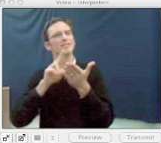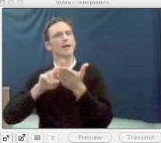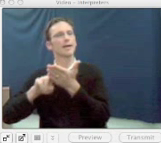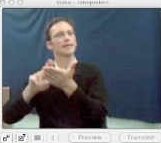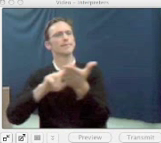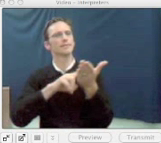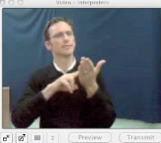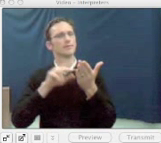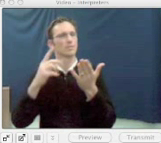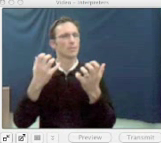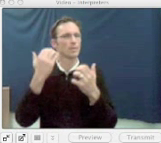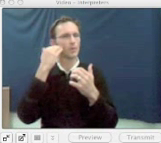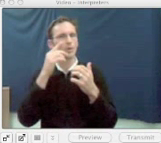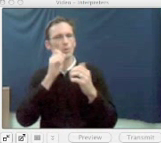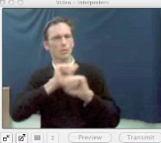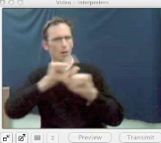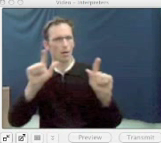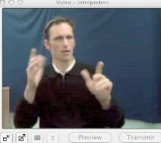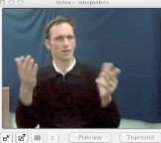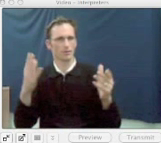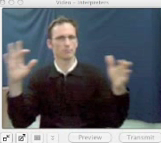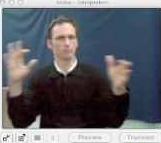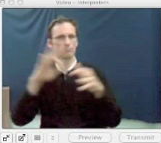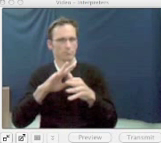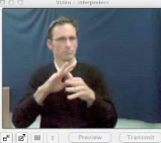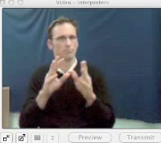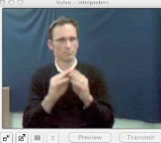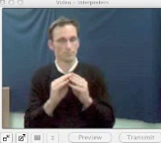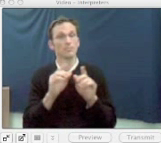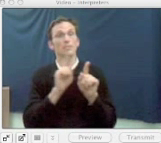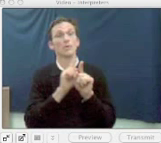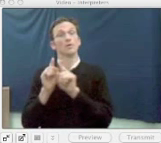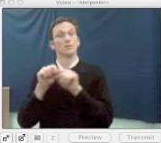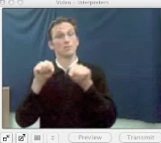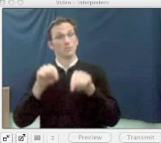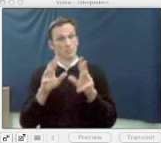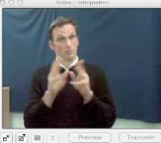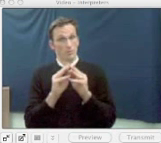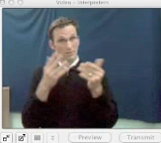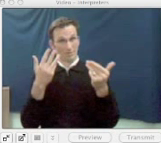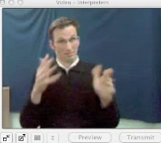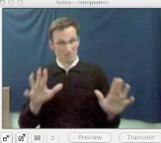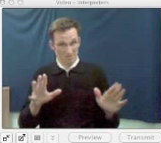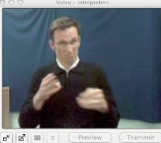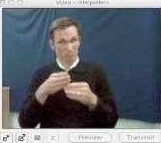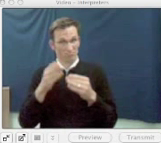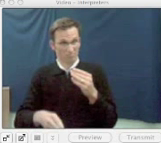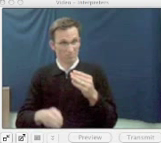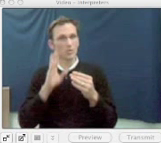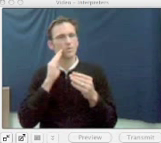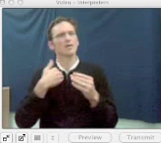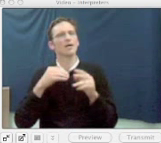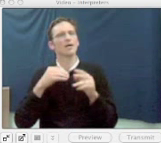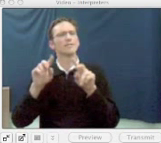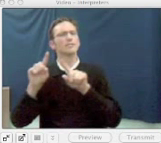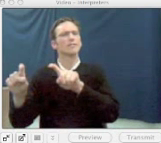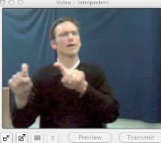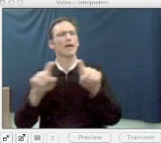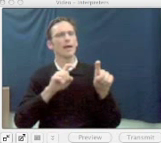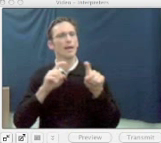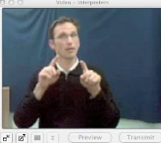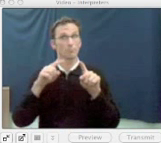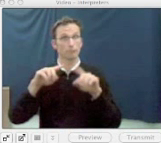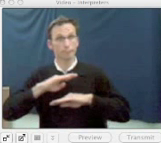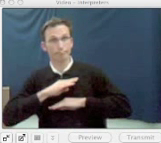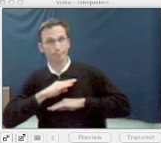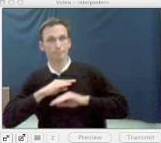here. Also, as soon as this webinar is done, there will be a satisfaction survey that will automatically open